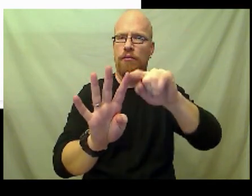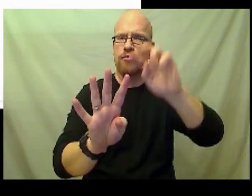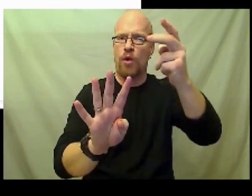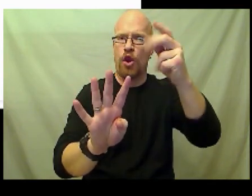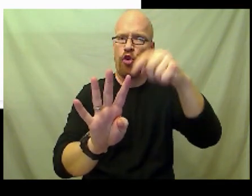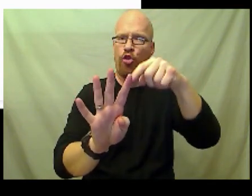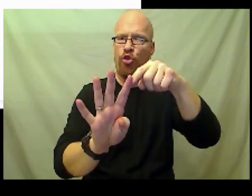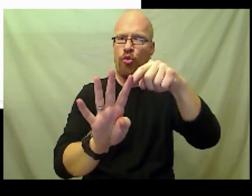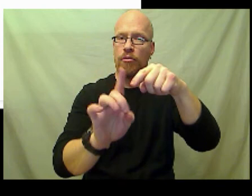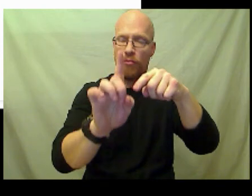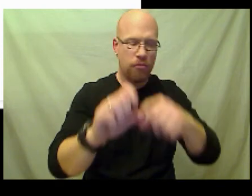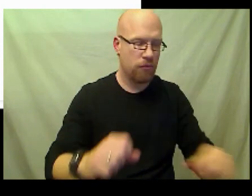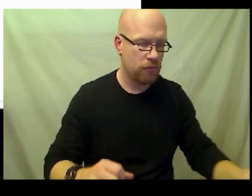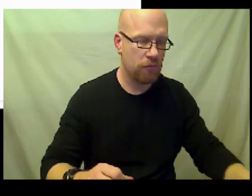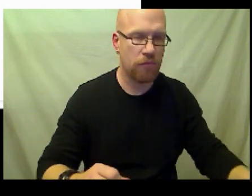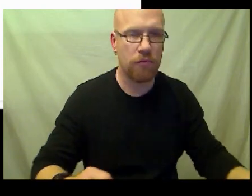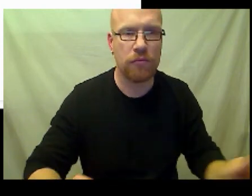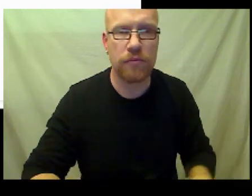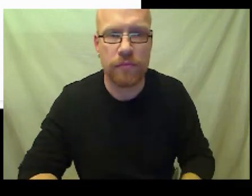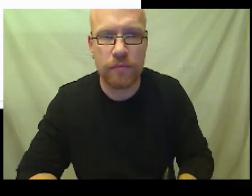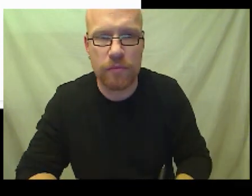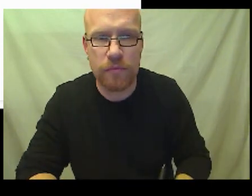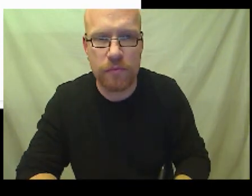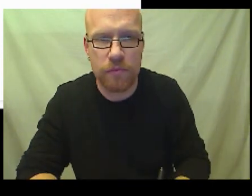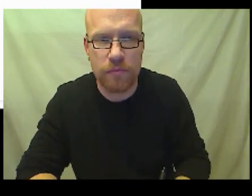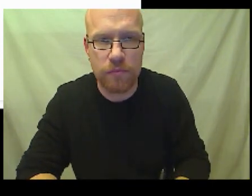We're going to square it now.